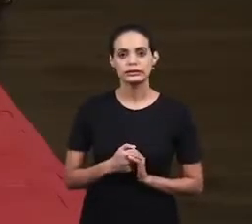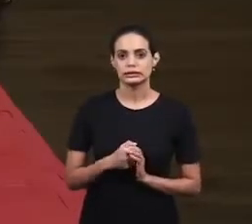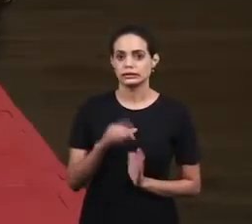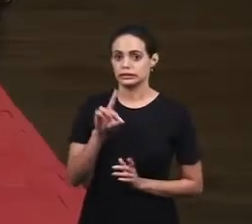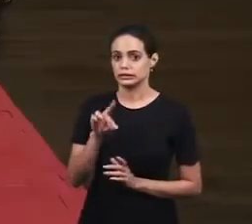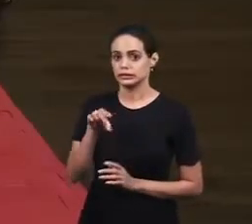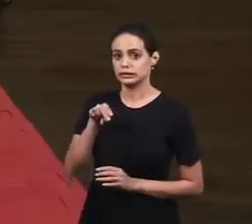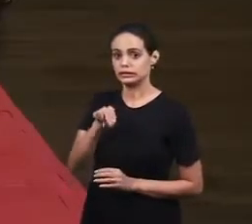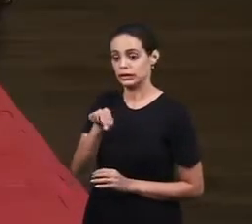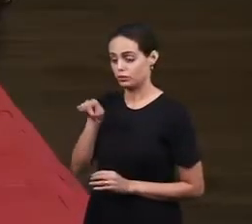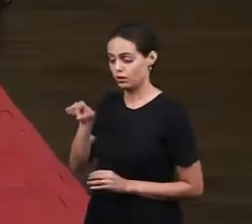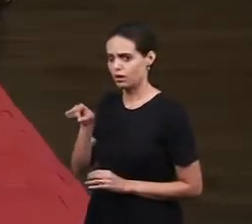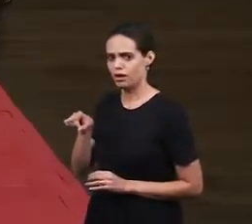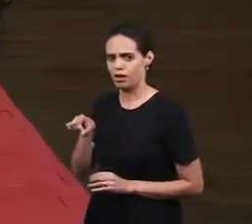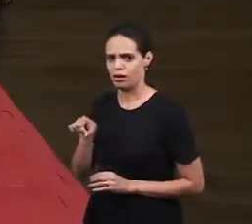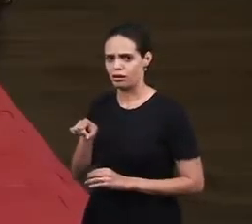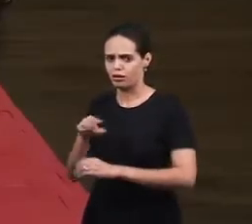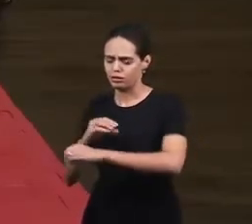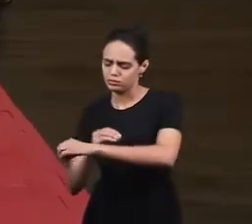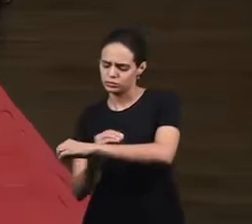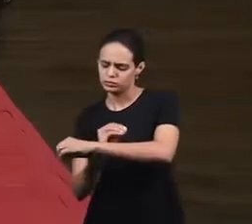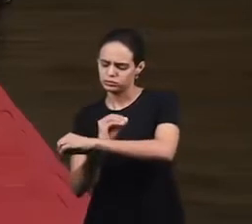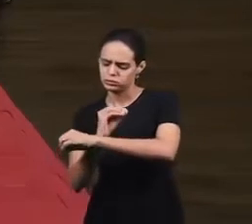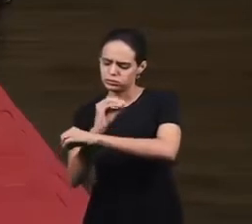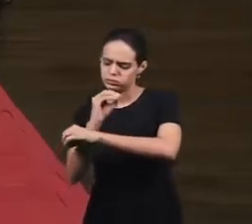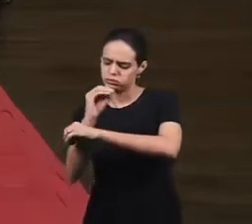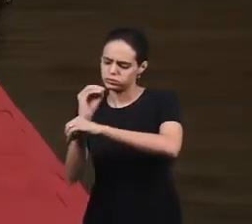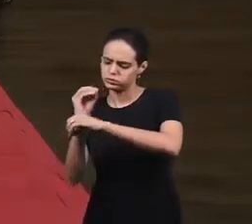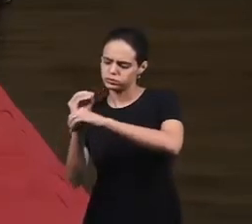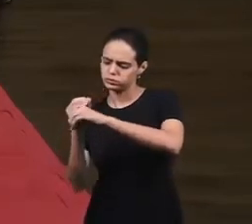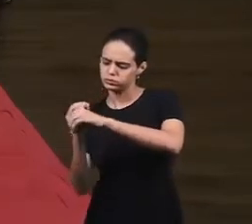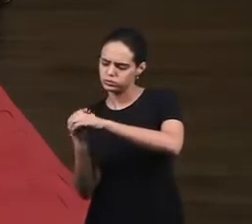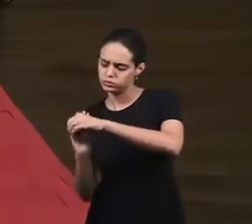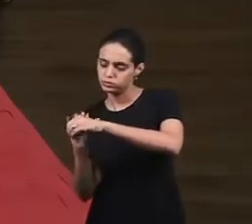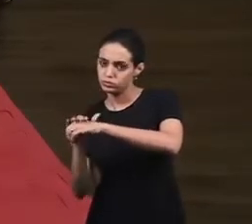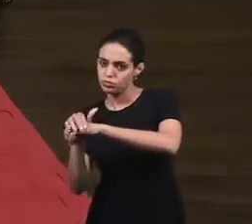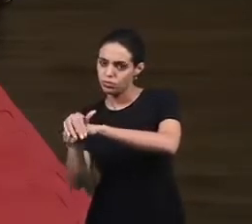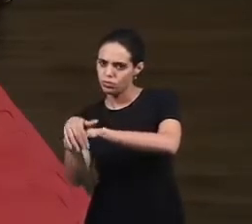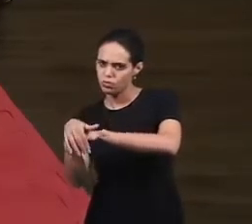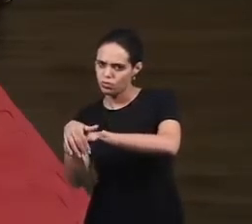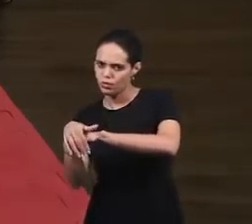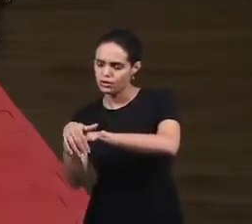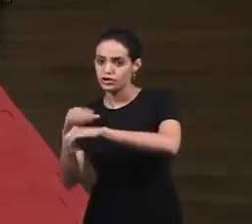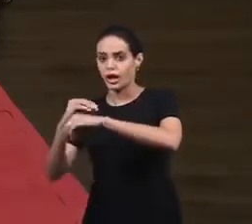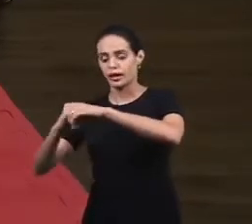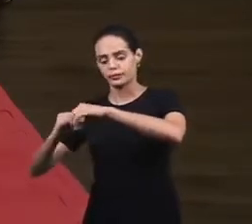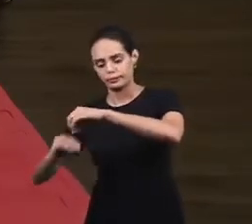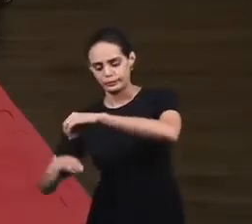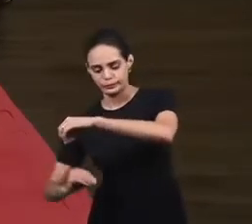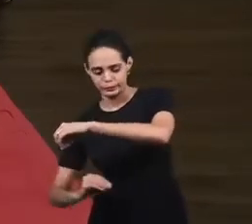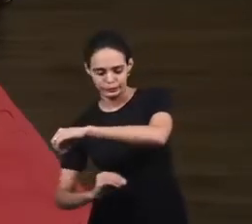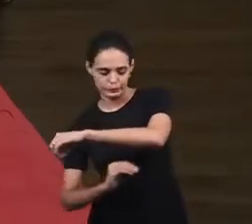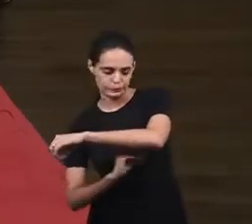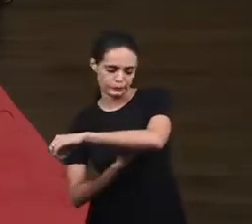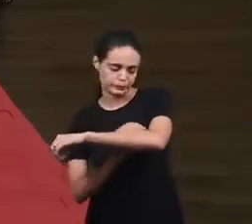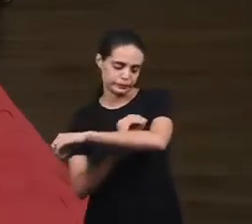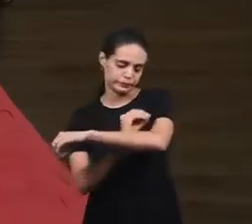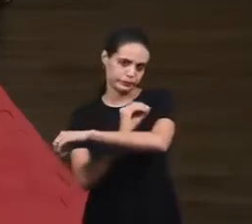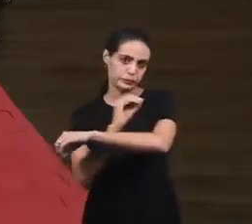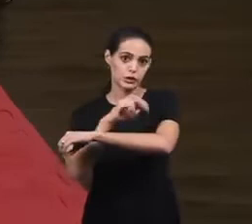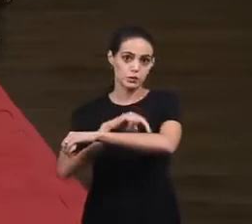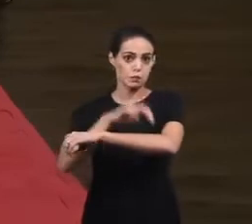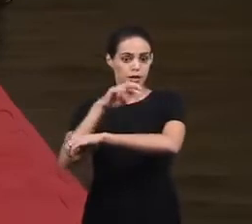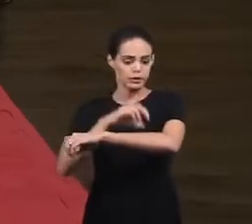Daniel was going to spend the night in there, in the den of the lions. So when the morning came, you know what the king